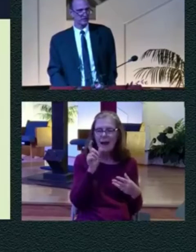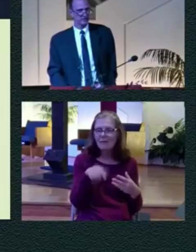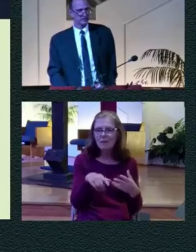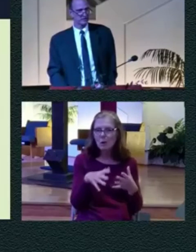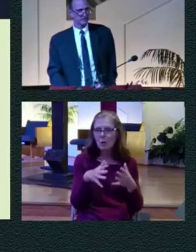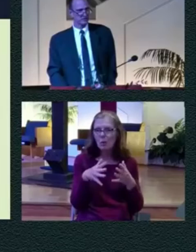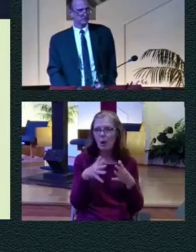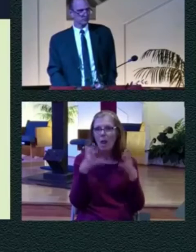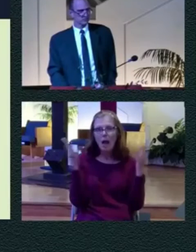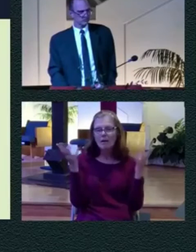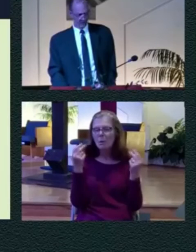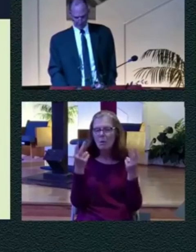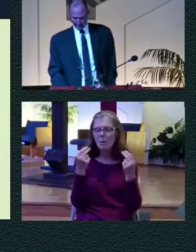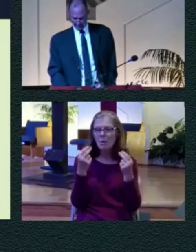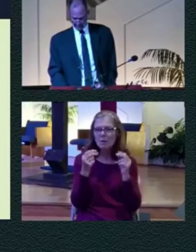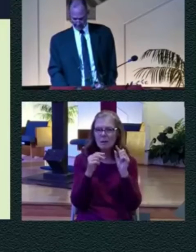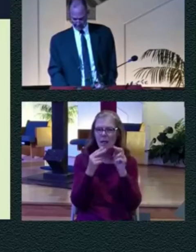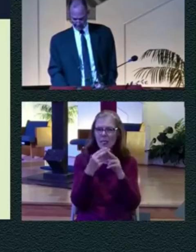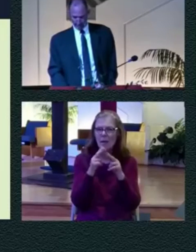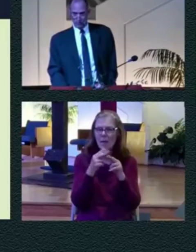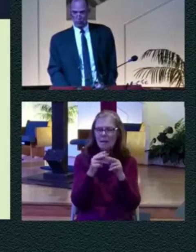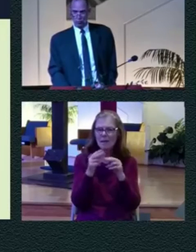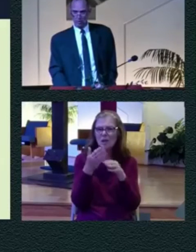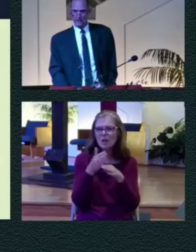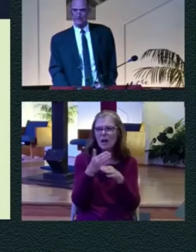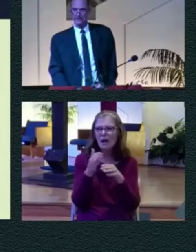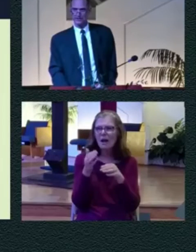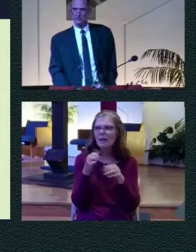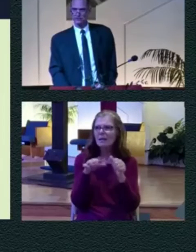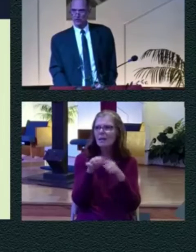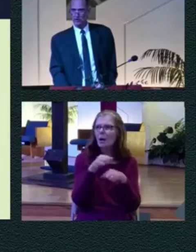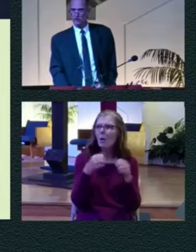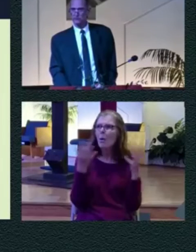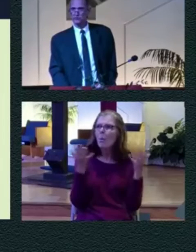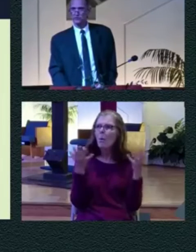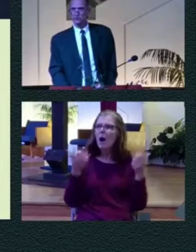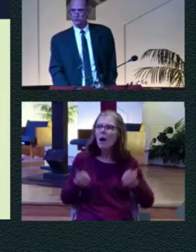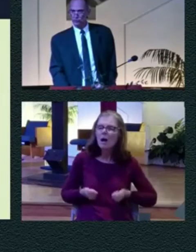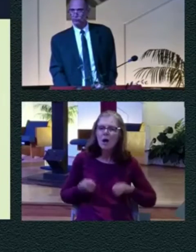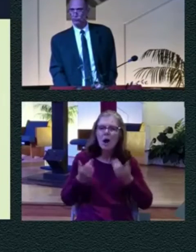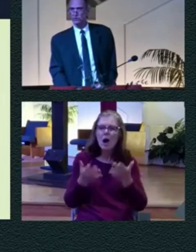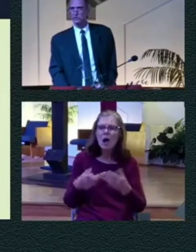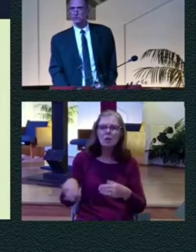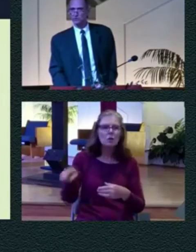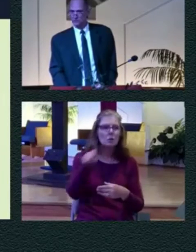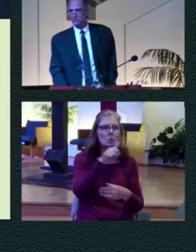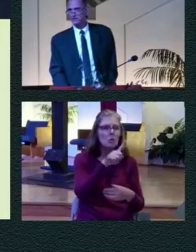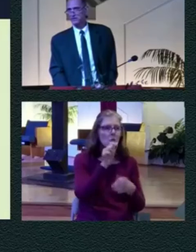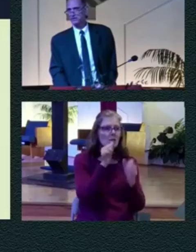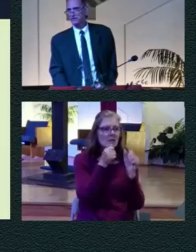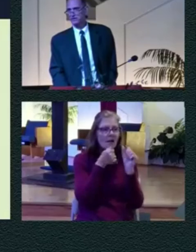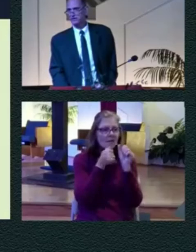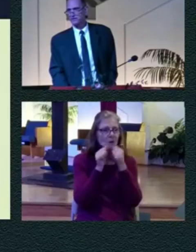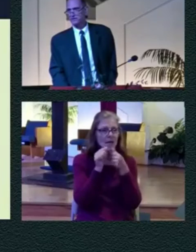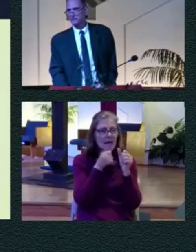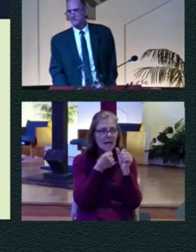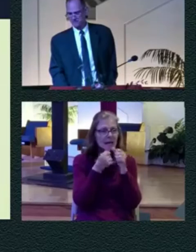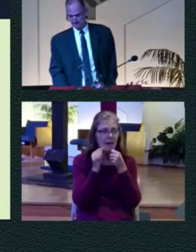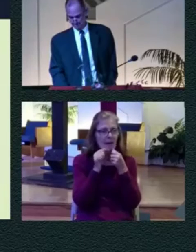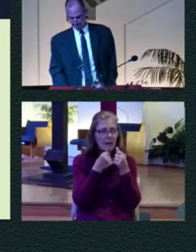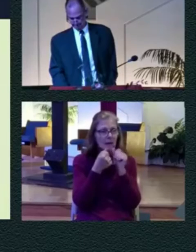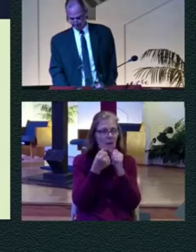sharing. But share with each other what has caused you suffering.